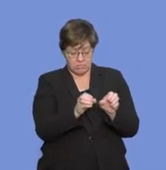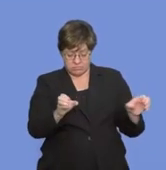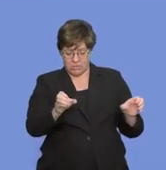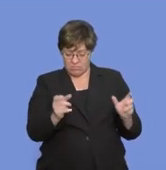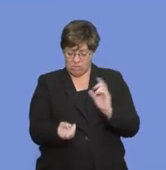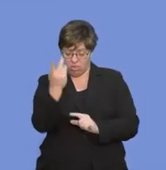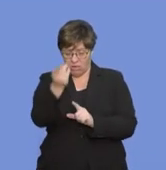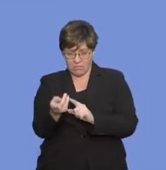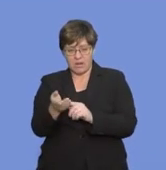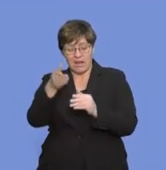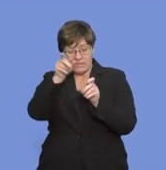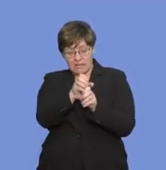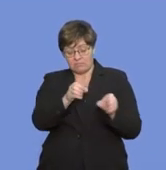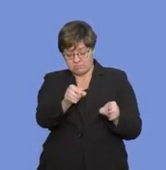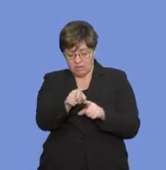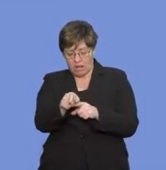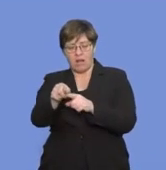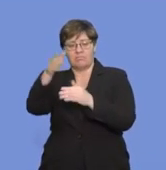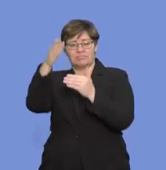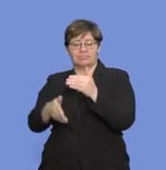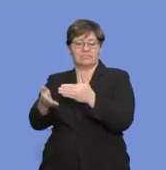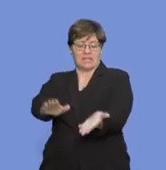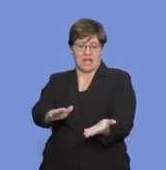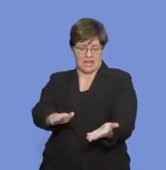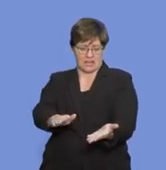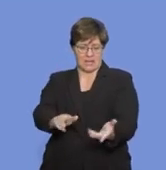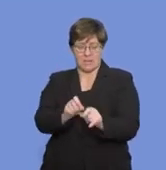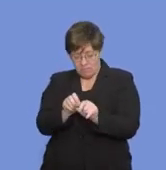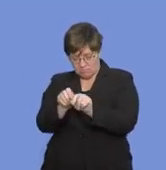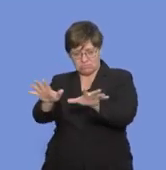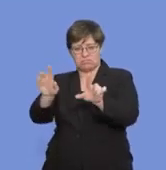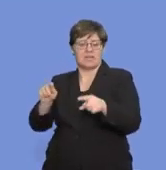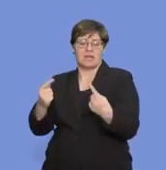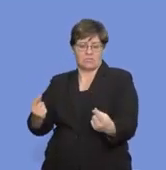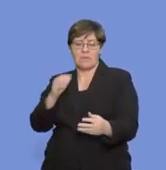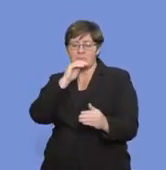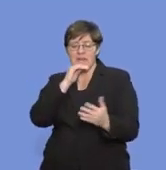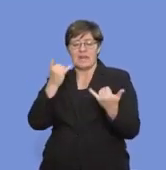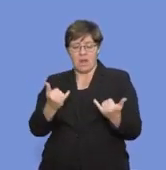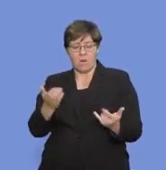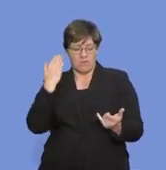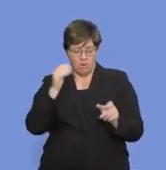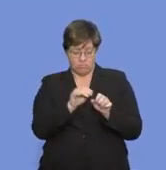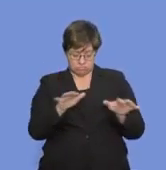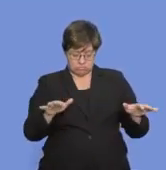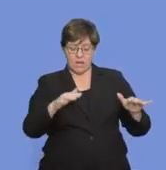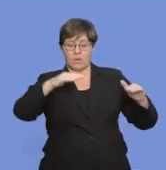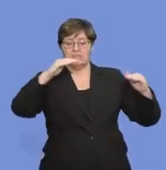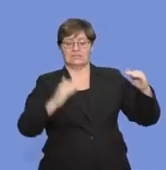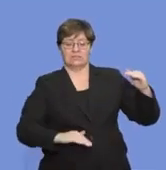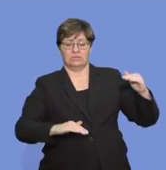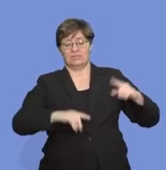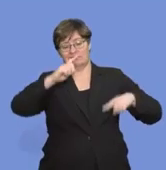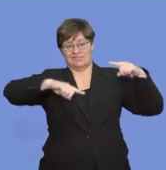results in the loss of some species, and therefore it causes a decrease